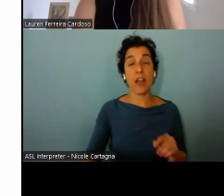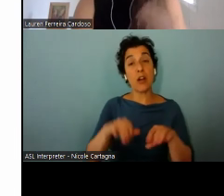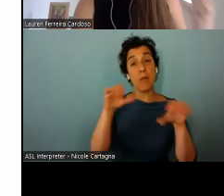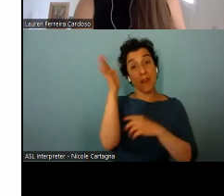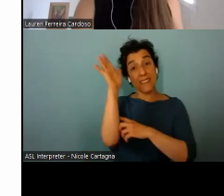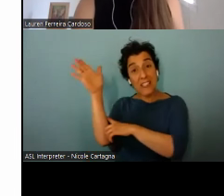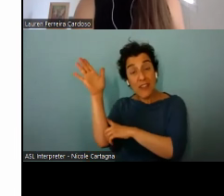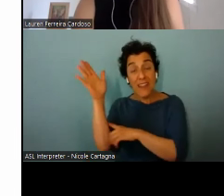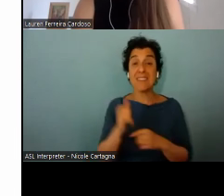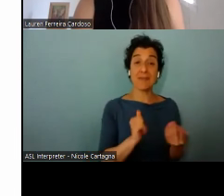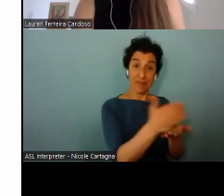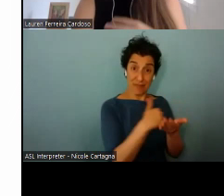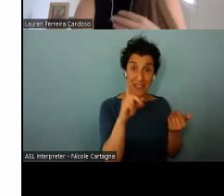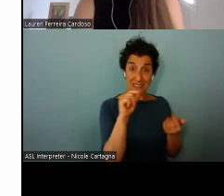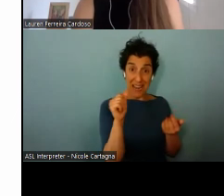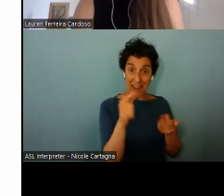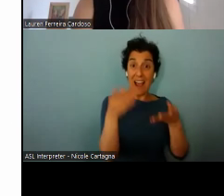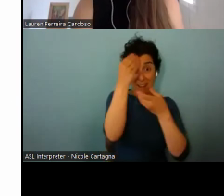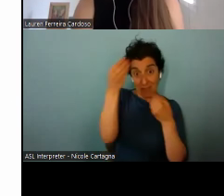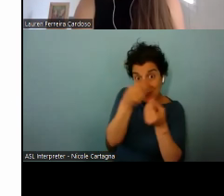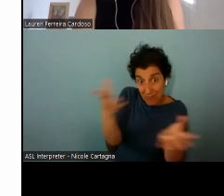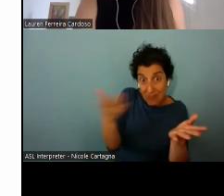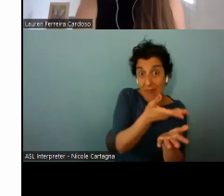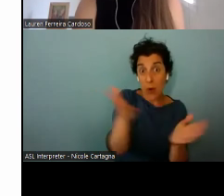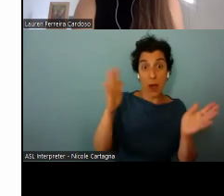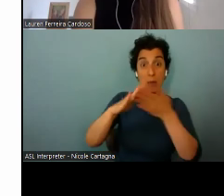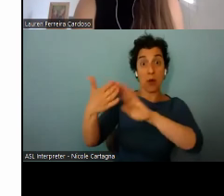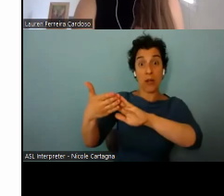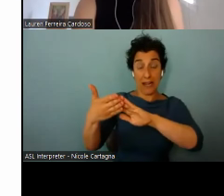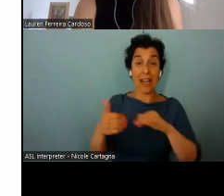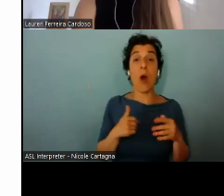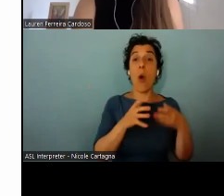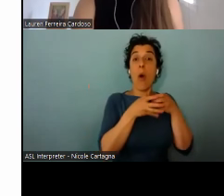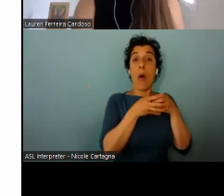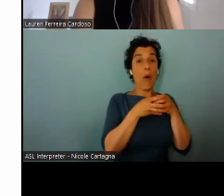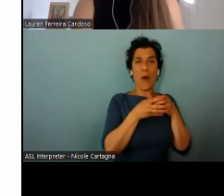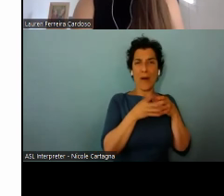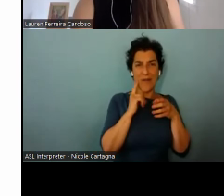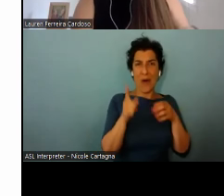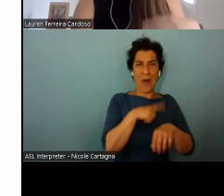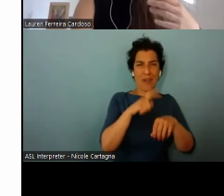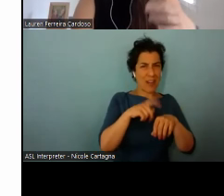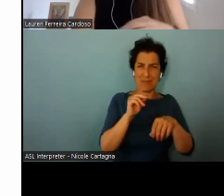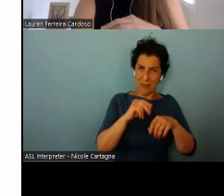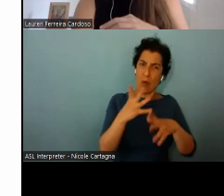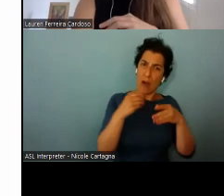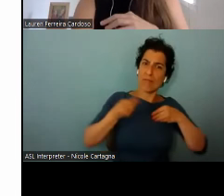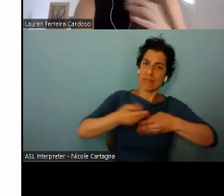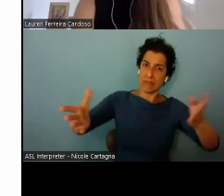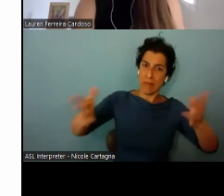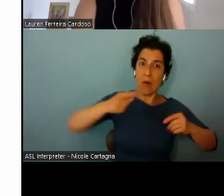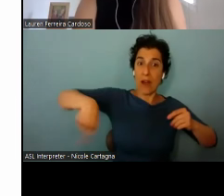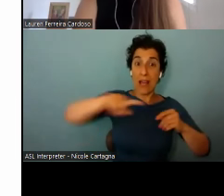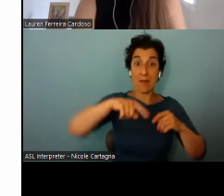data back with the community, we're making data as accessible as quickly as possible so people could use it to